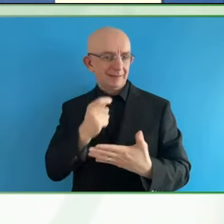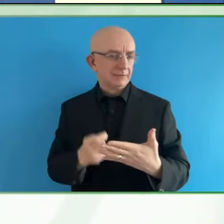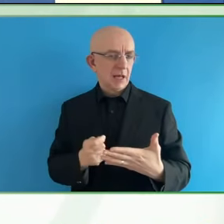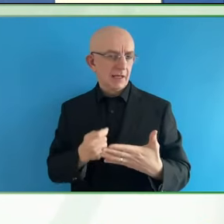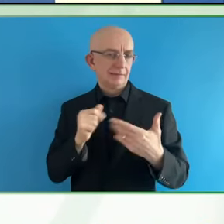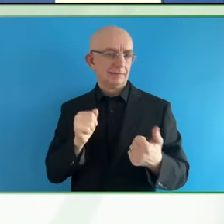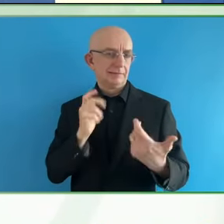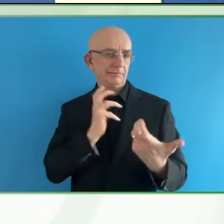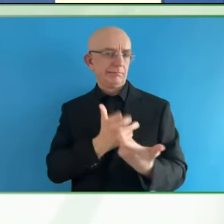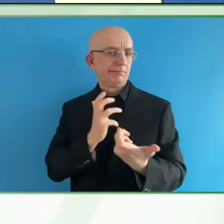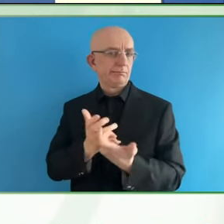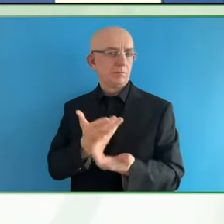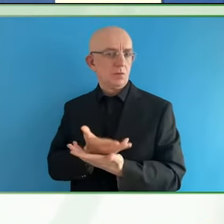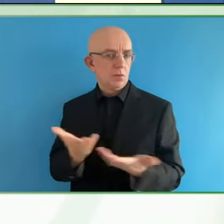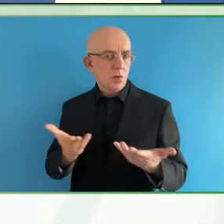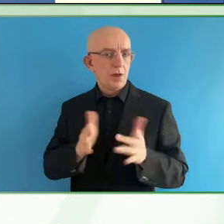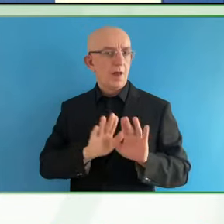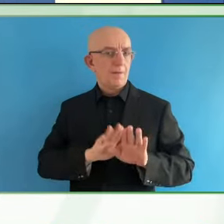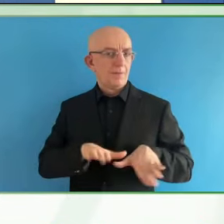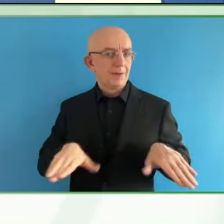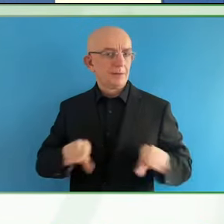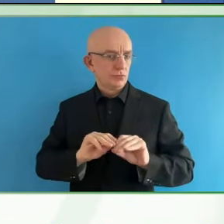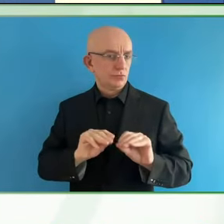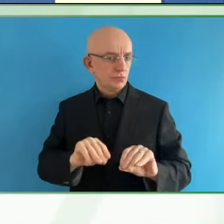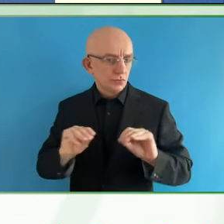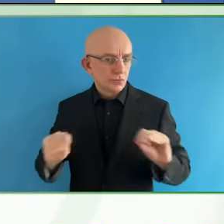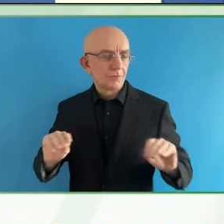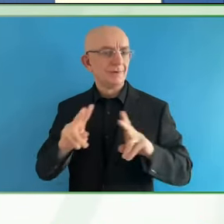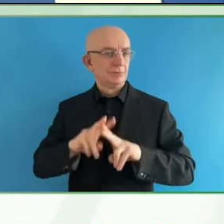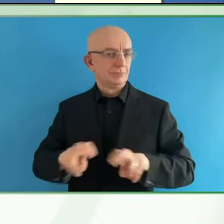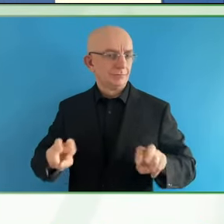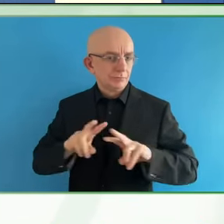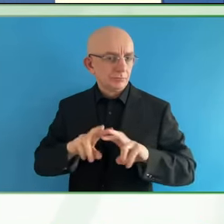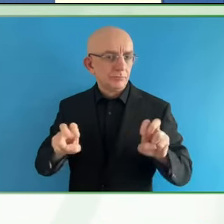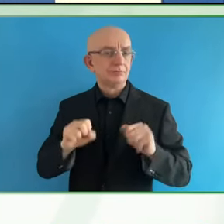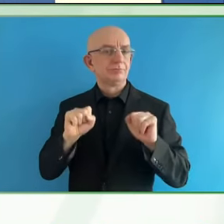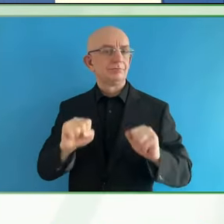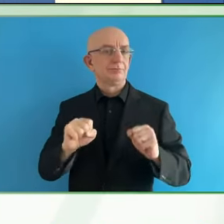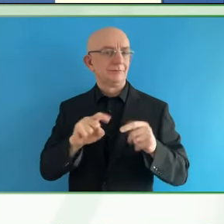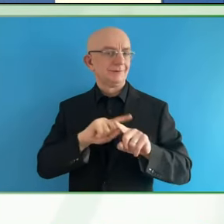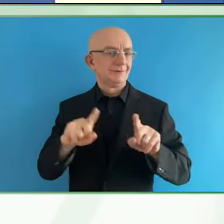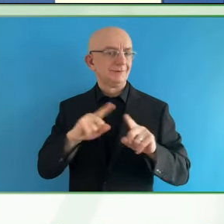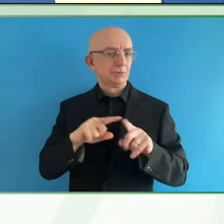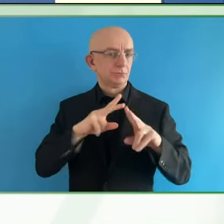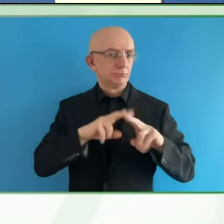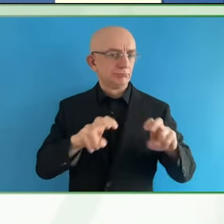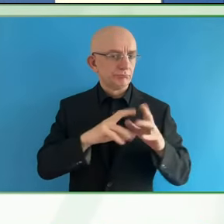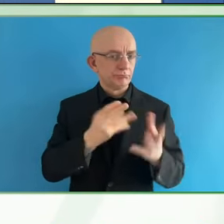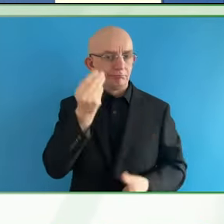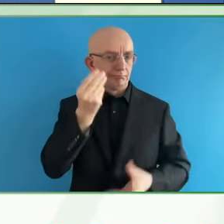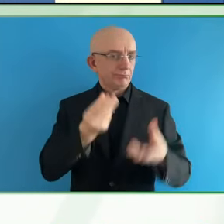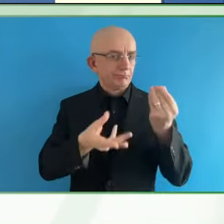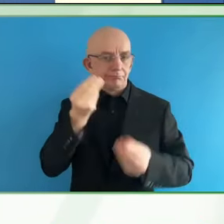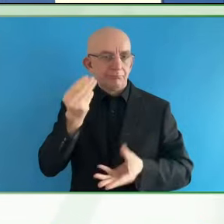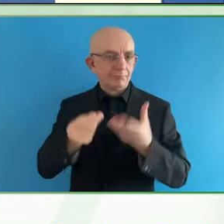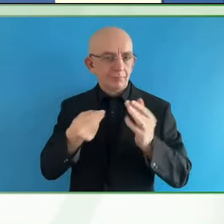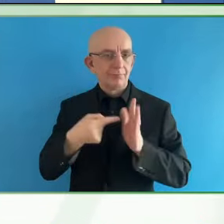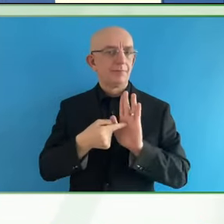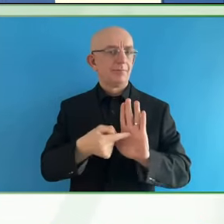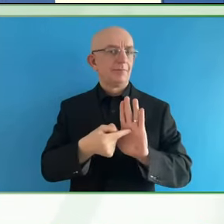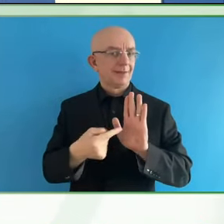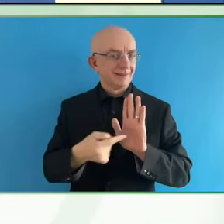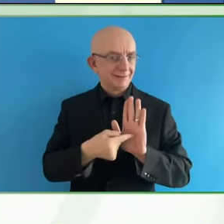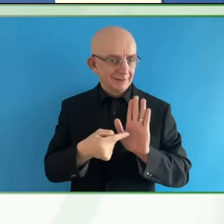key principle relates to a single curriculum framework that is sufficiently flexible to provide relevant opportunities for all learners and